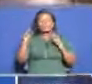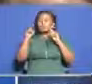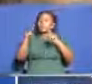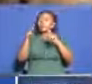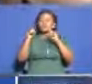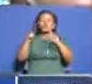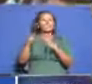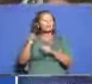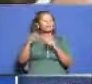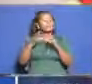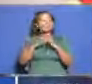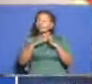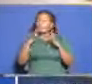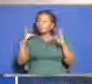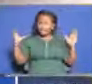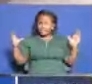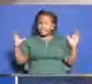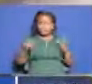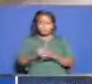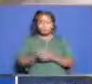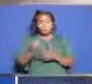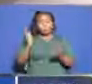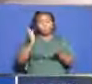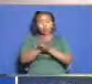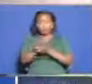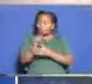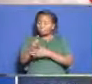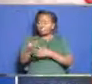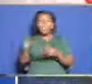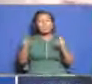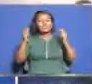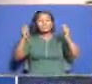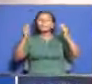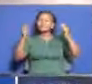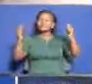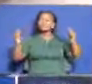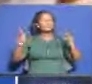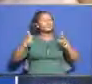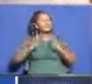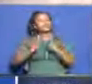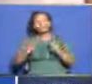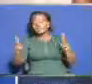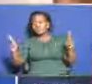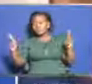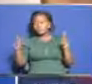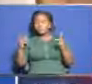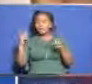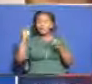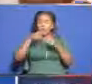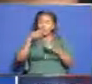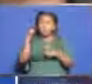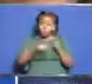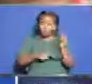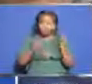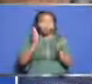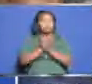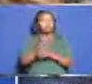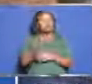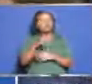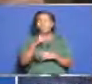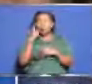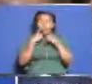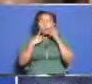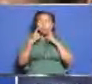term possible, yes. It is a peaceful demonstration to stand with one of us. We are mourning one of us, yes. Comrades,